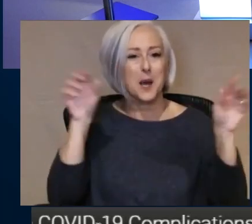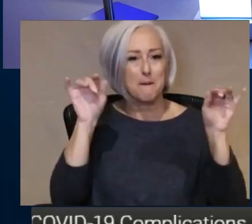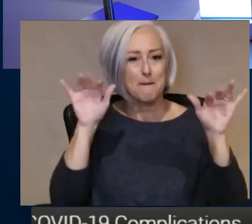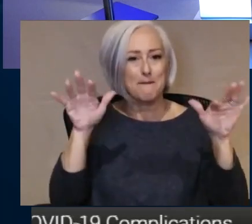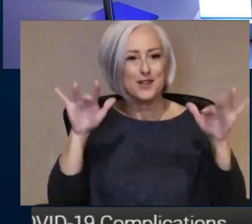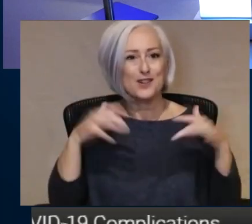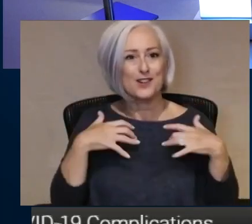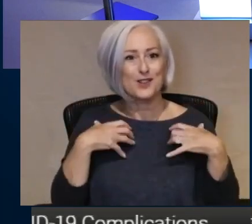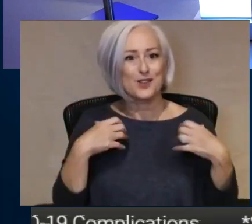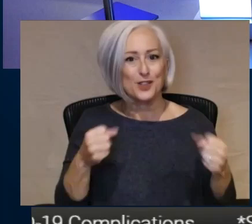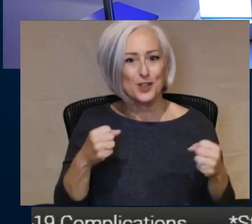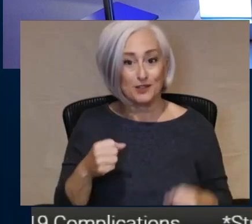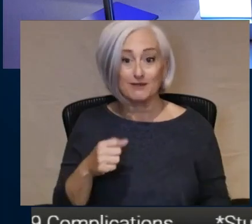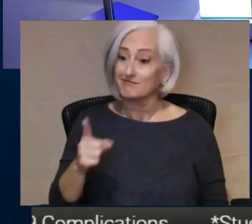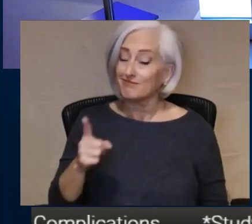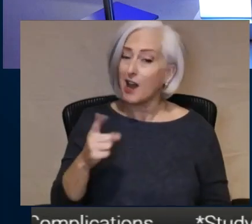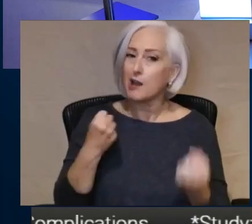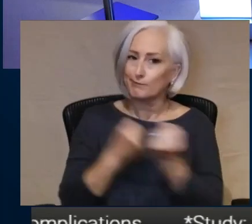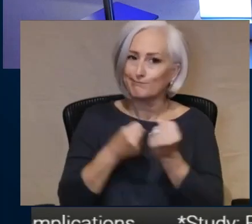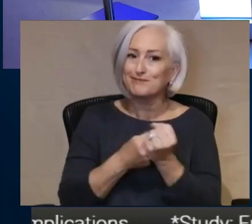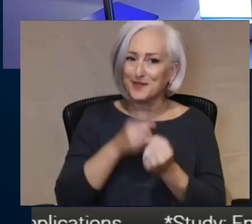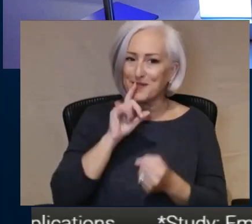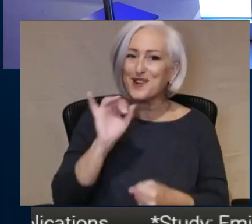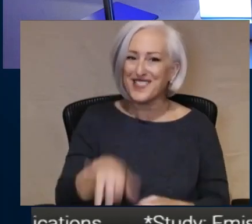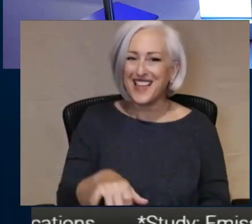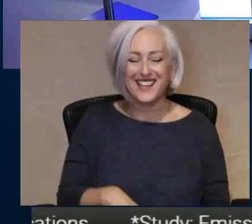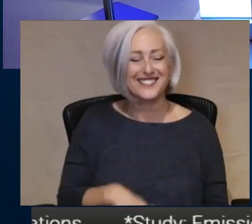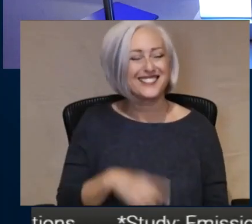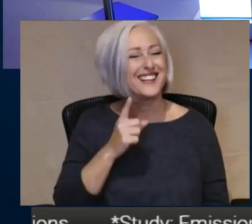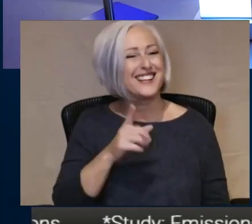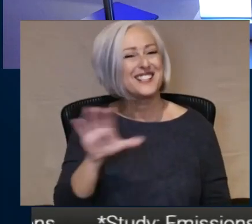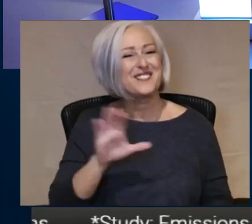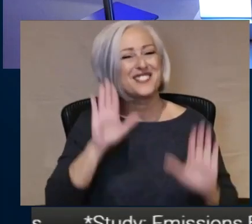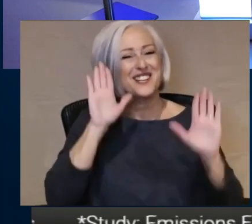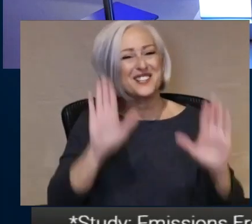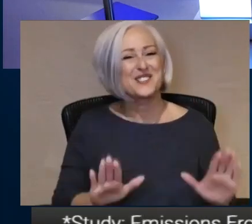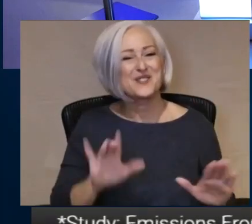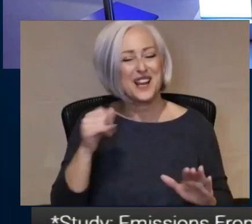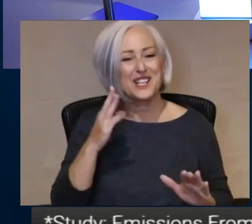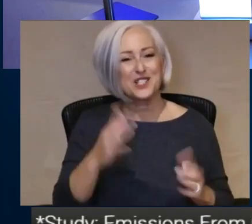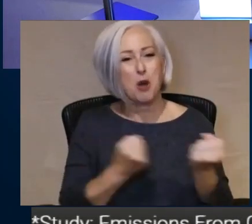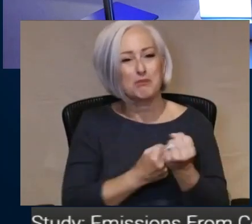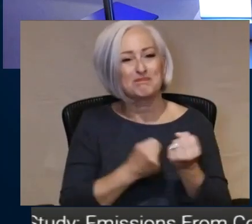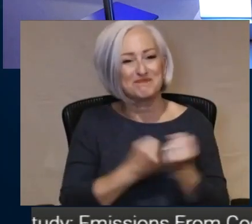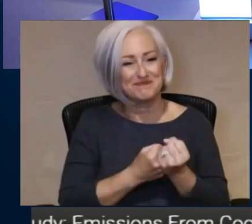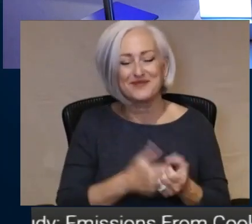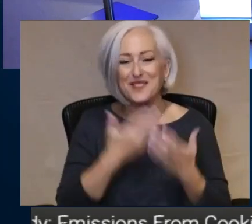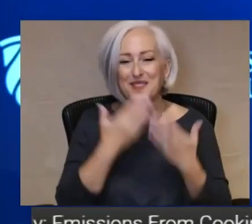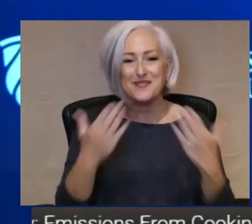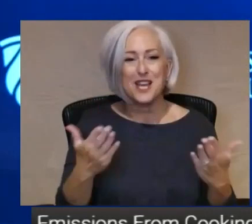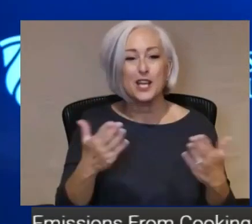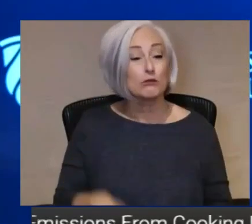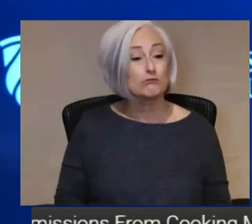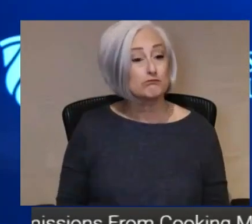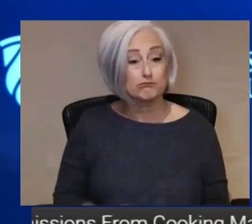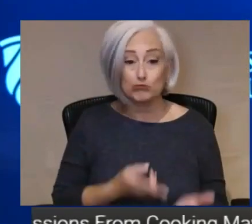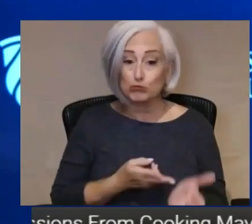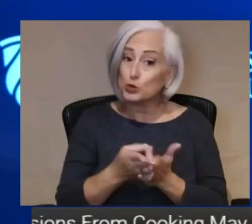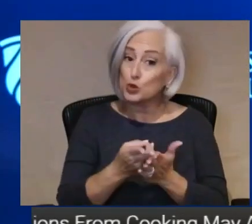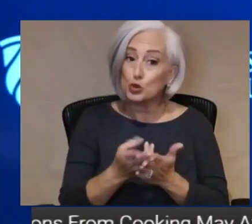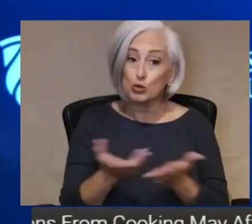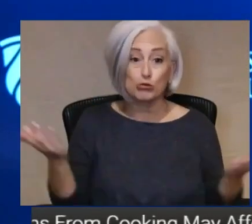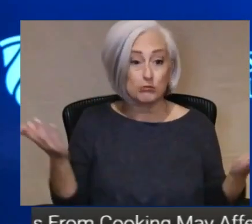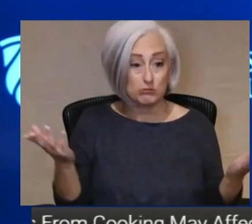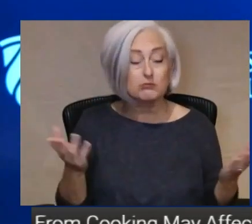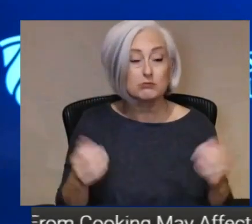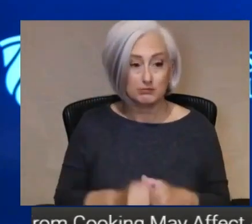advocate for it, let me tell you. And you've done a great job advocating, and so thank you. Because, you know, the truth is the truth, right? And when you see